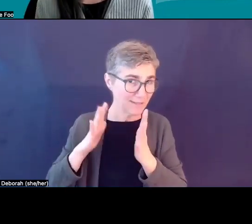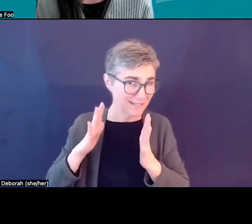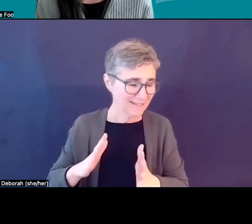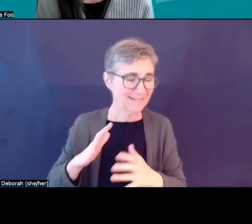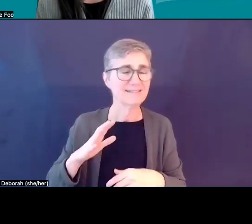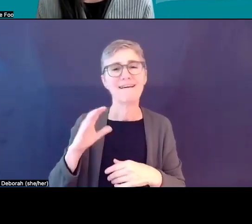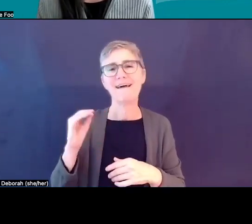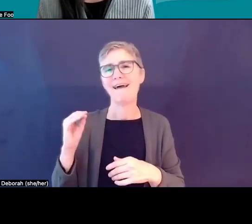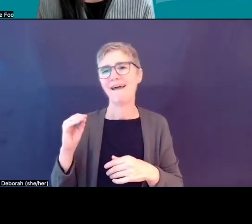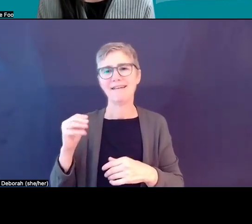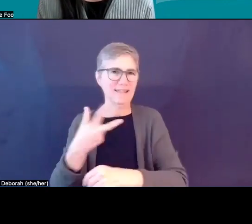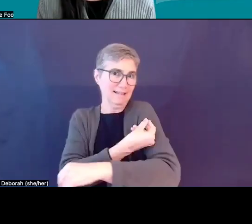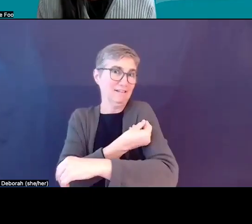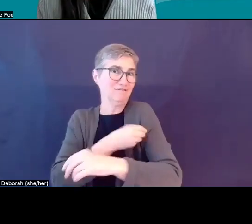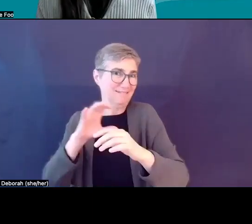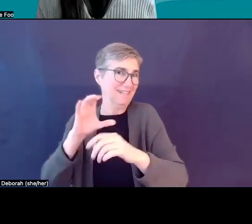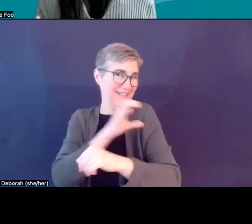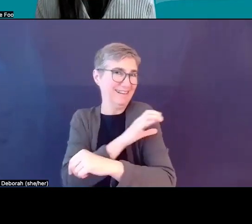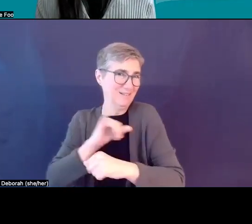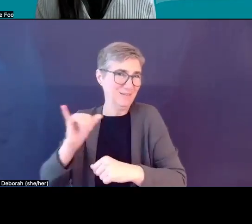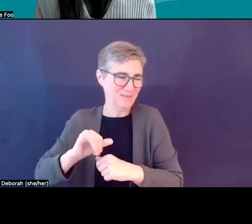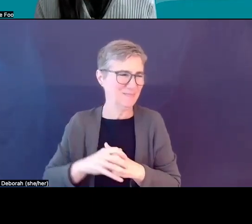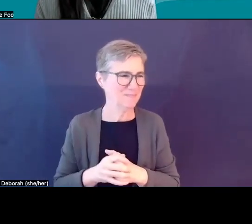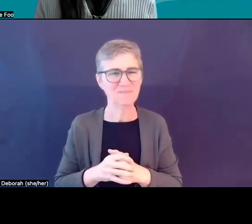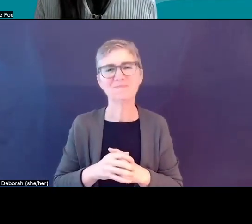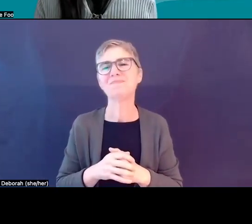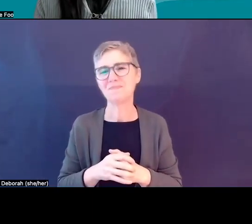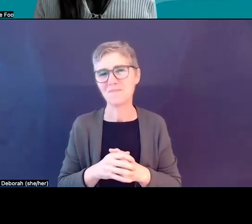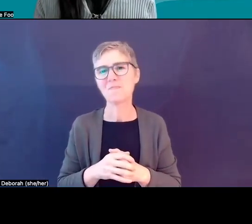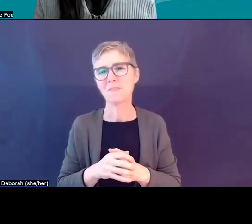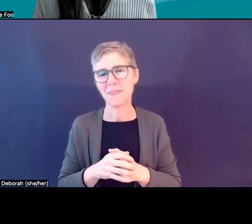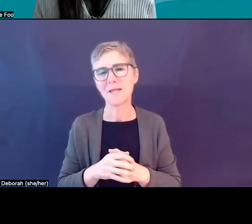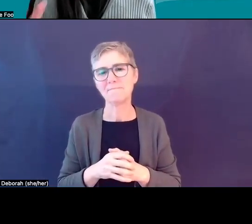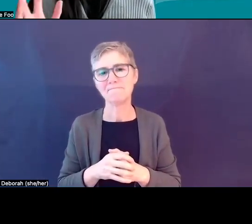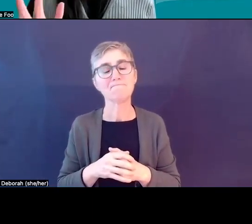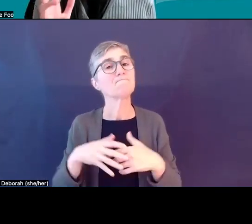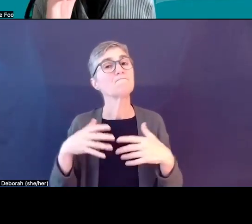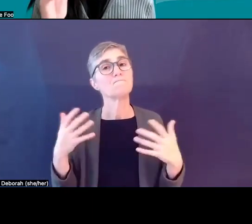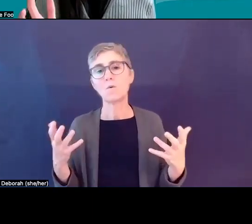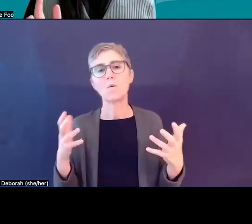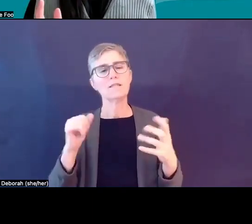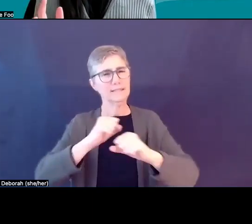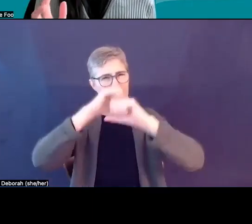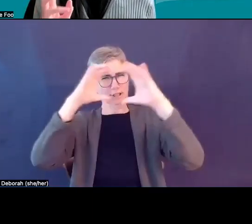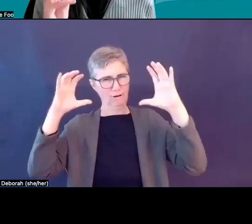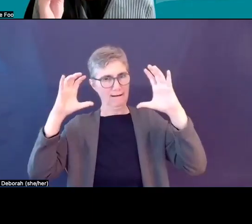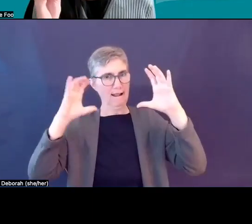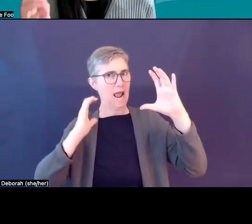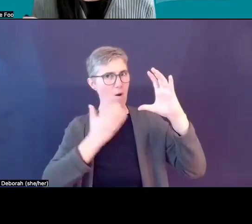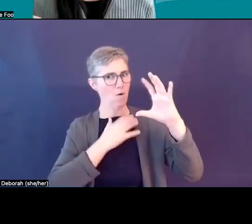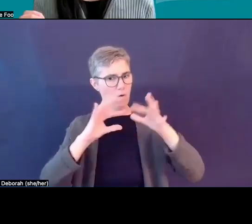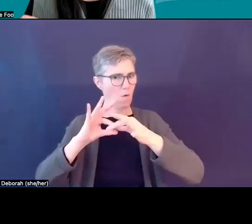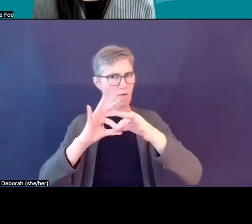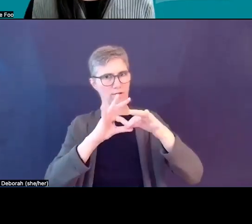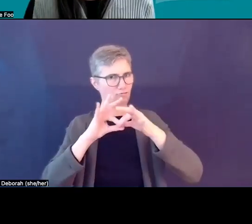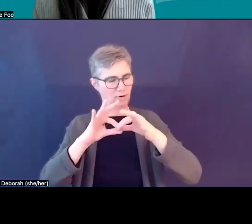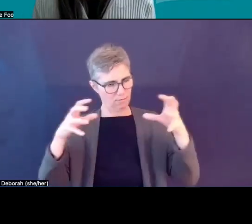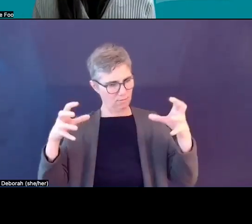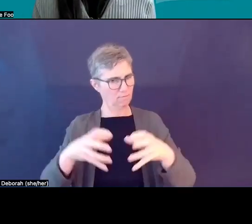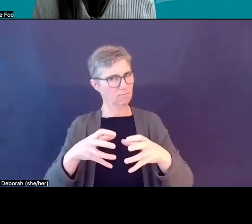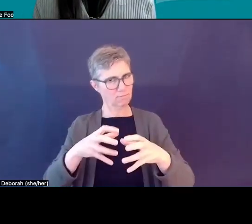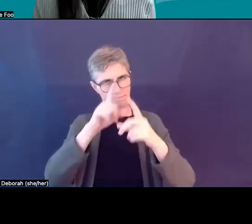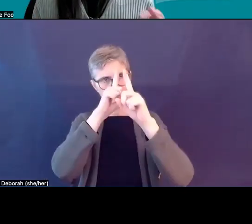as the injection clinic. Next slide. So here's the vision that our coalition has aligned